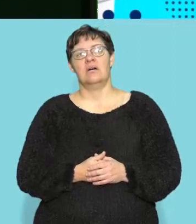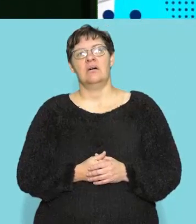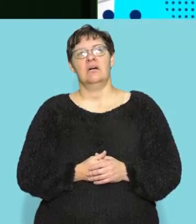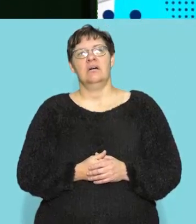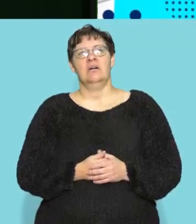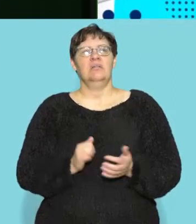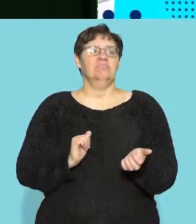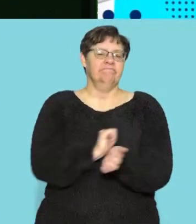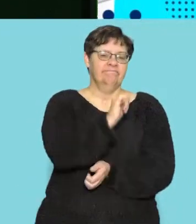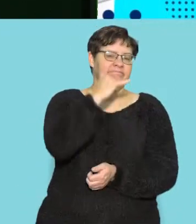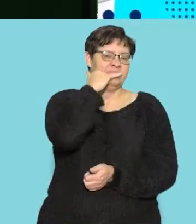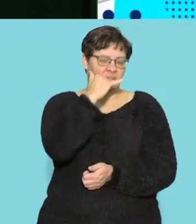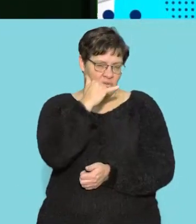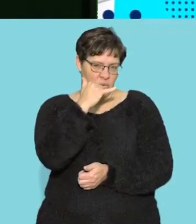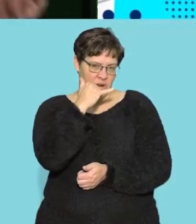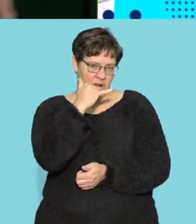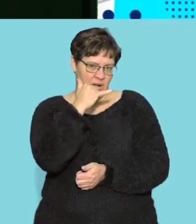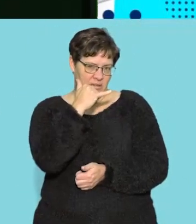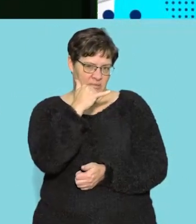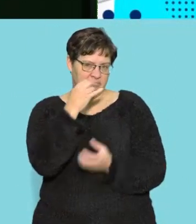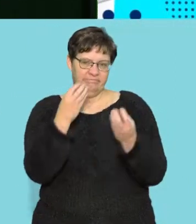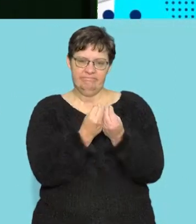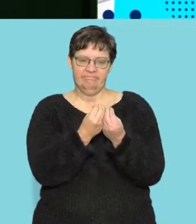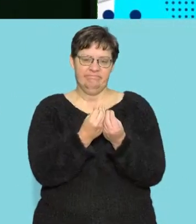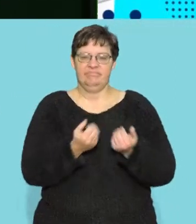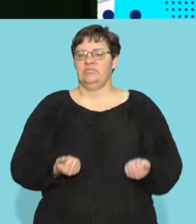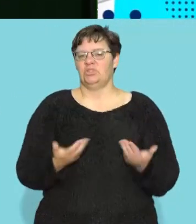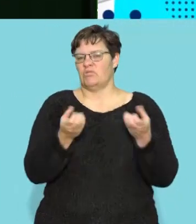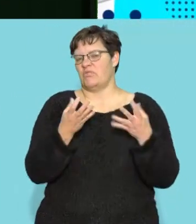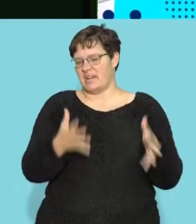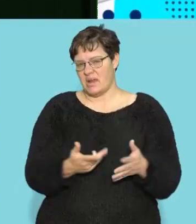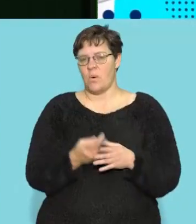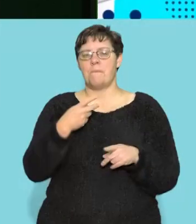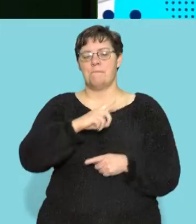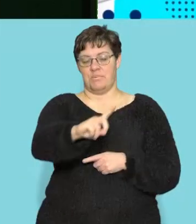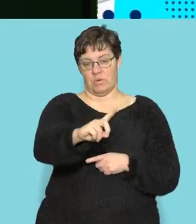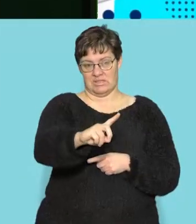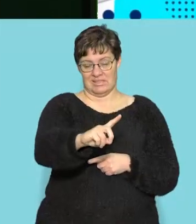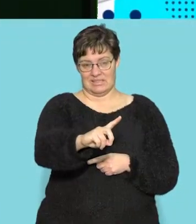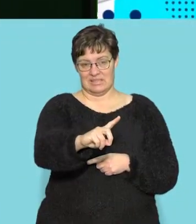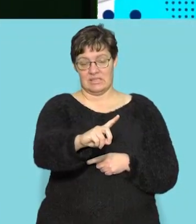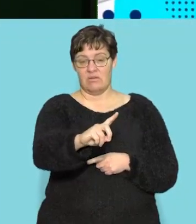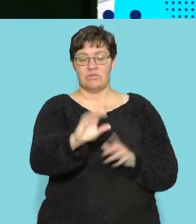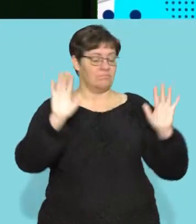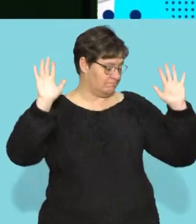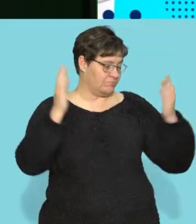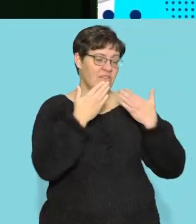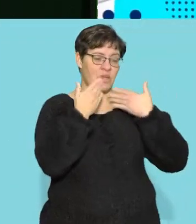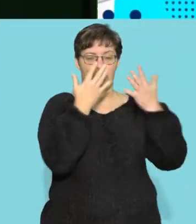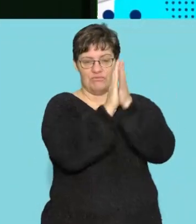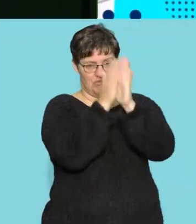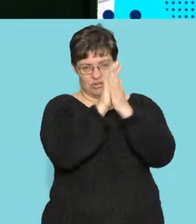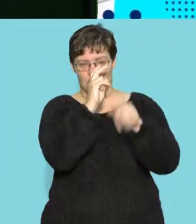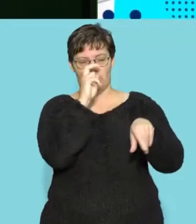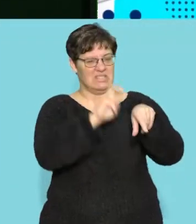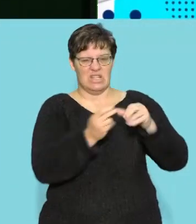a fixed telephone line with a service provider, you pay a deposit. The day you say, thank you very much,